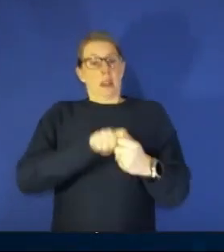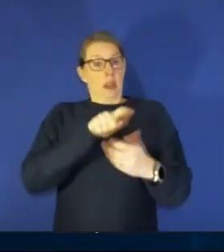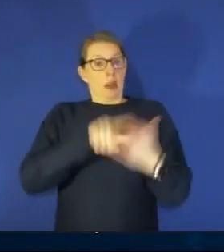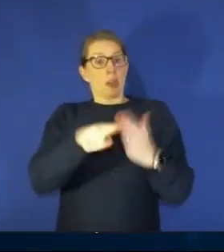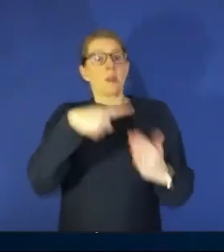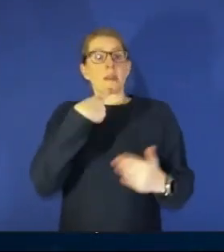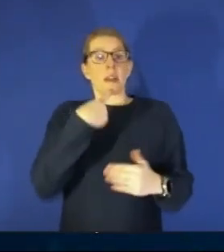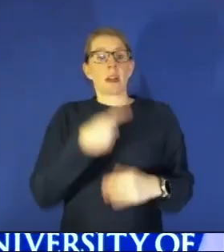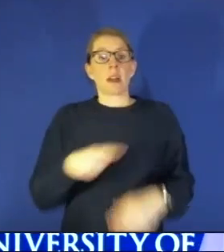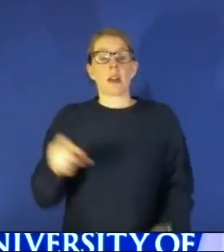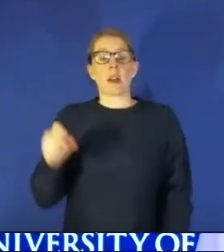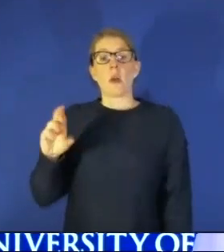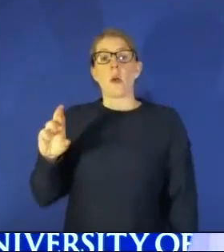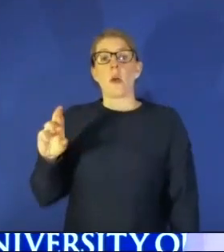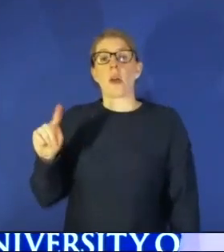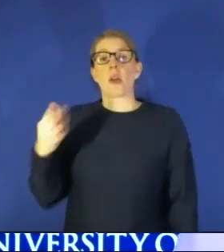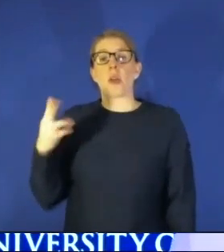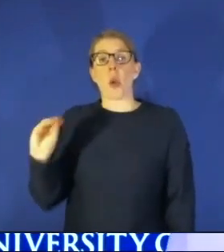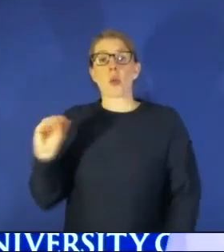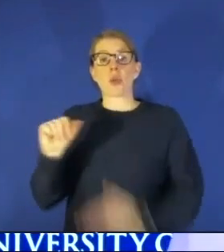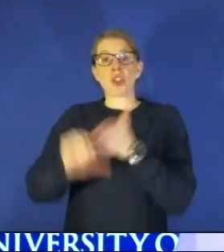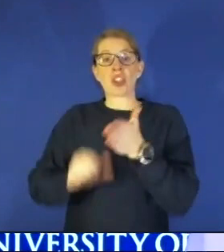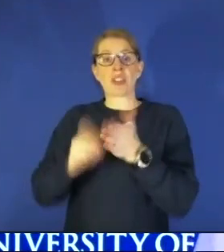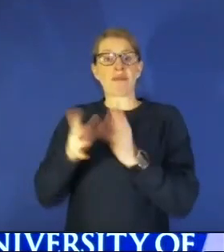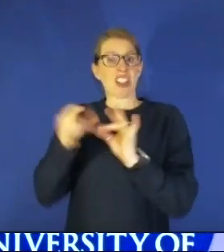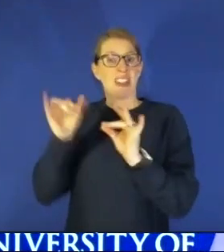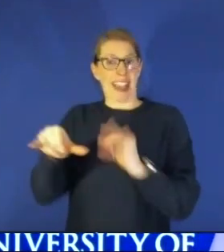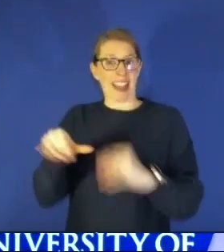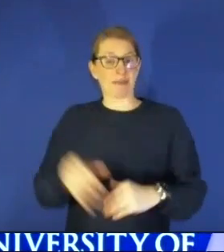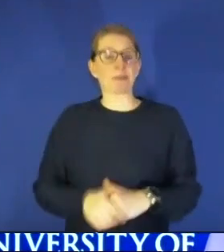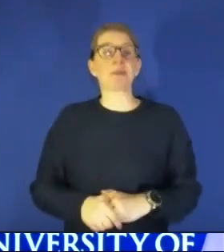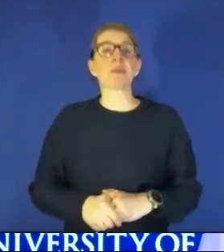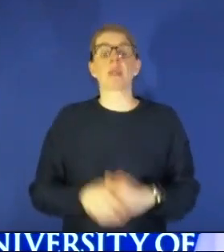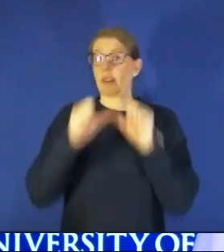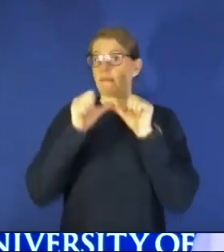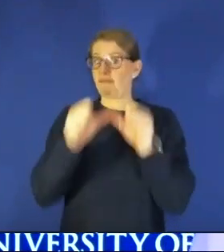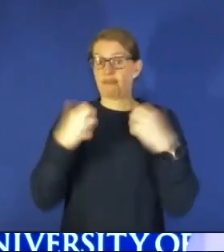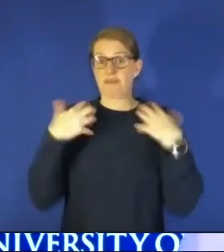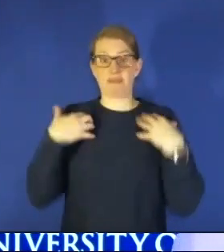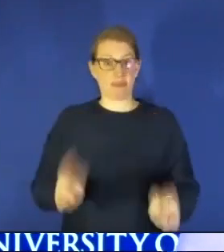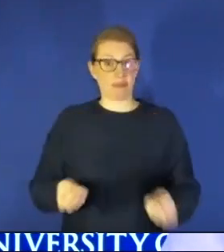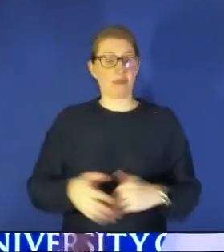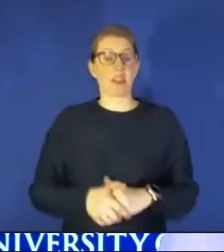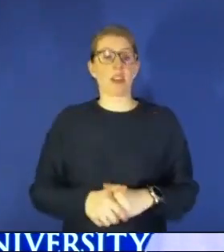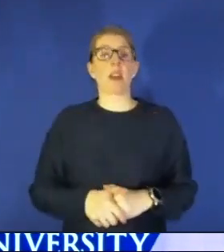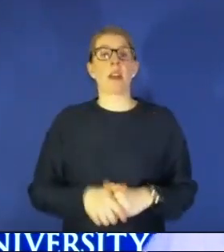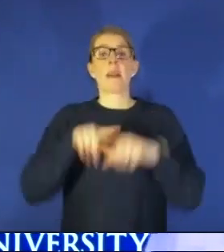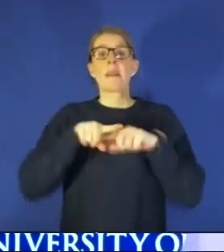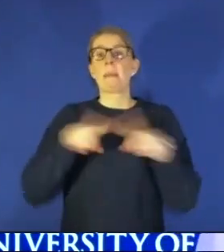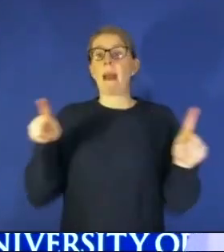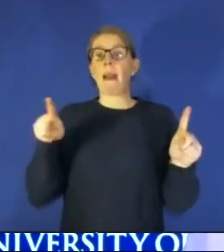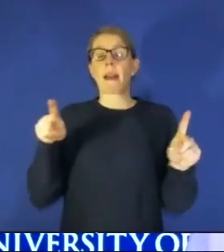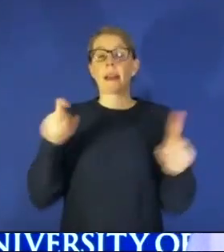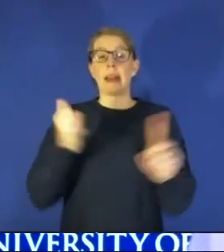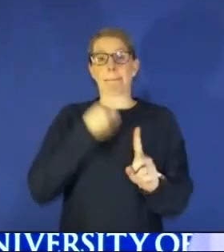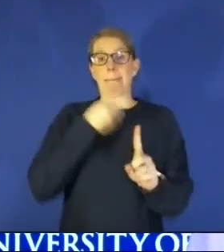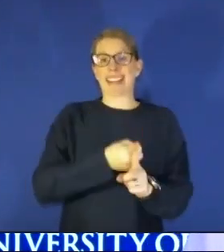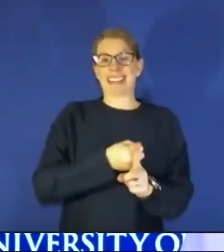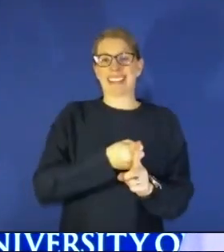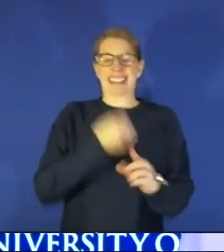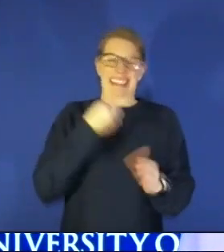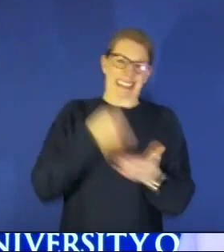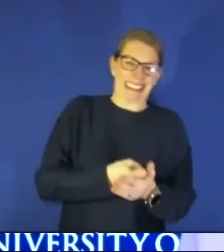orthopedic surgeons say that. I think it's good. Continue to be healthy, but there is that impact there, and